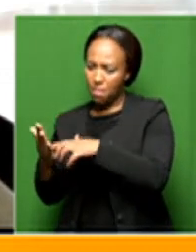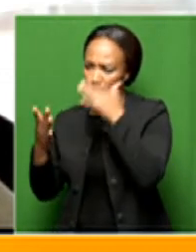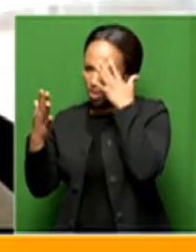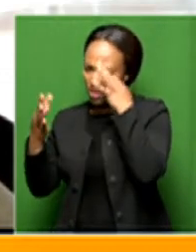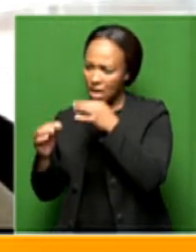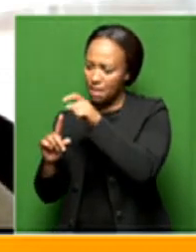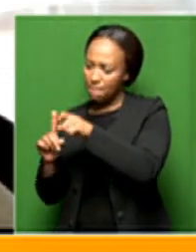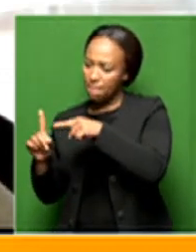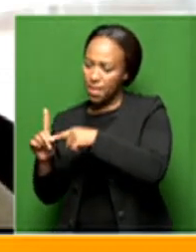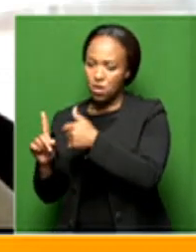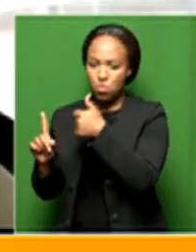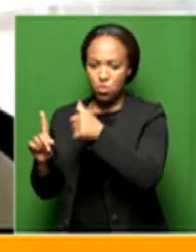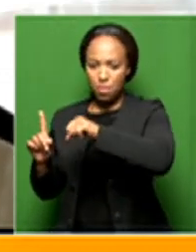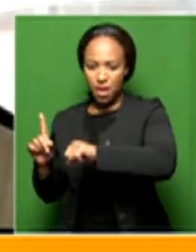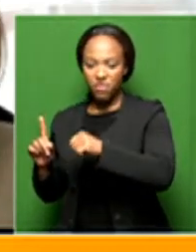not?